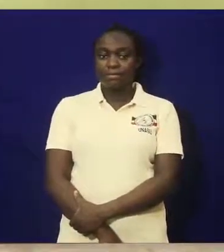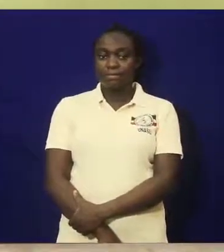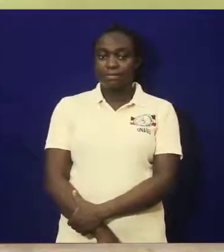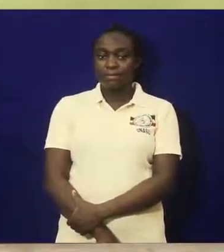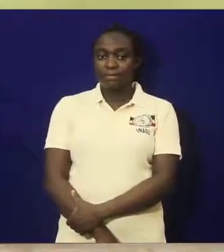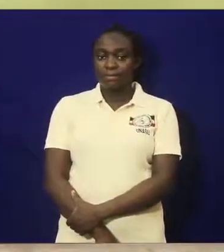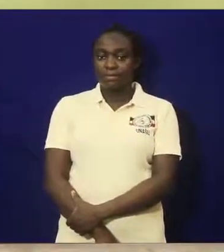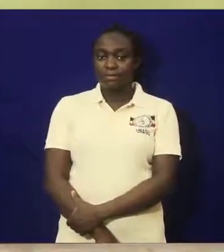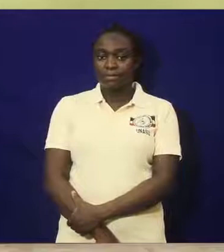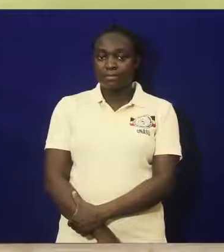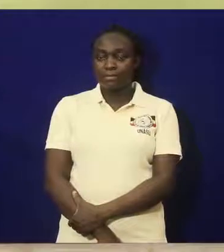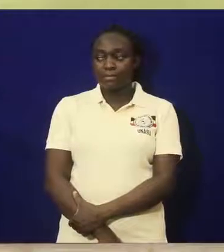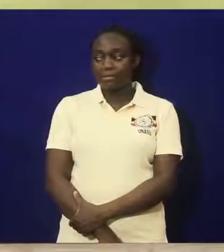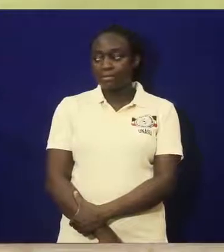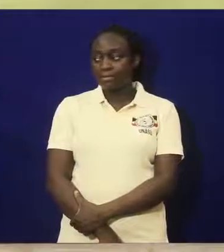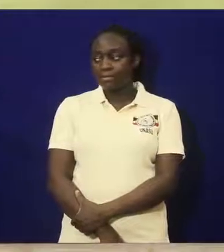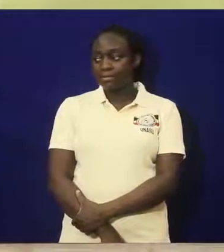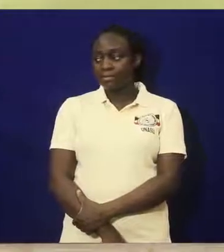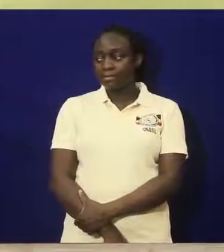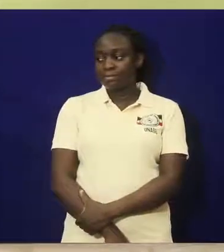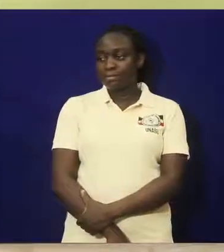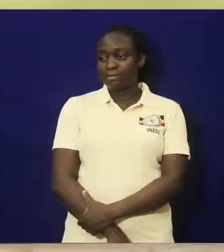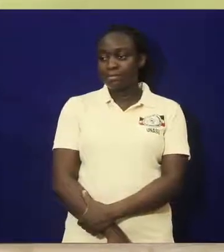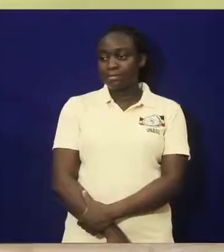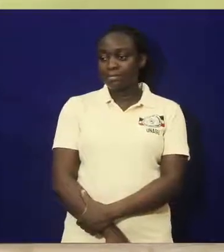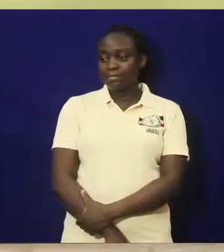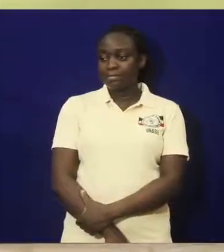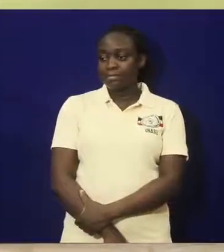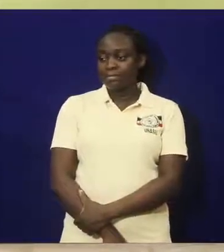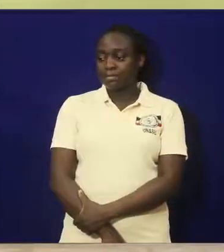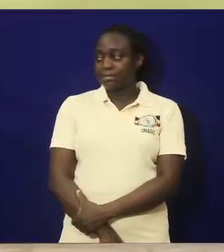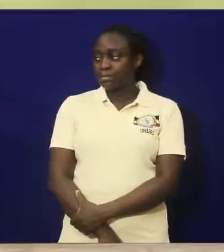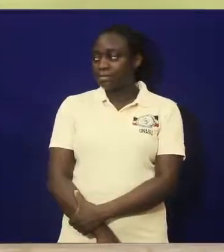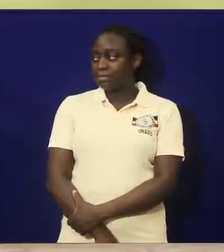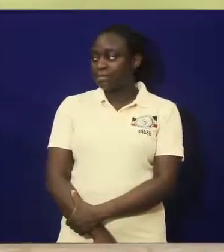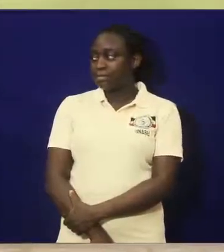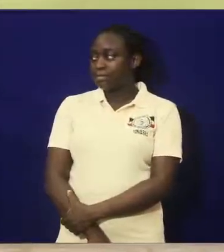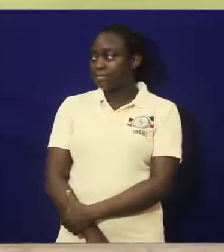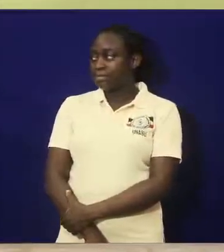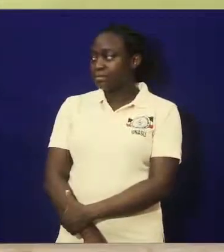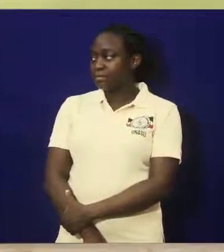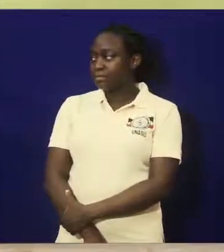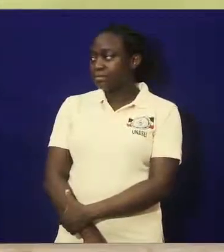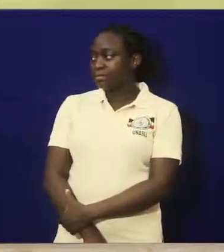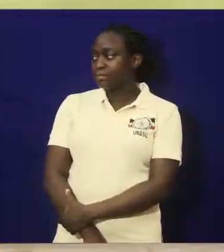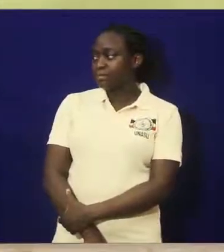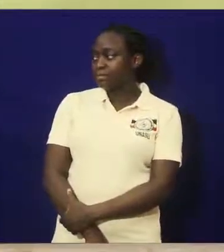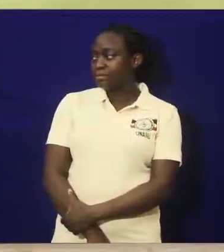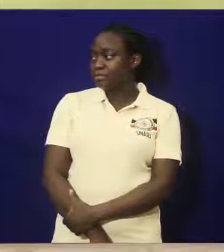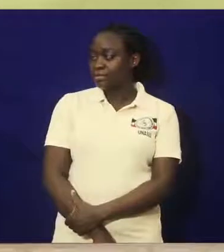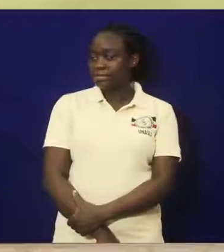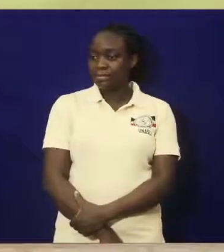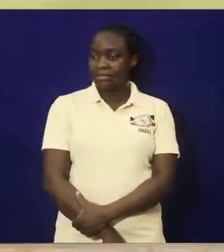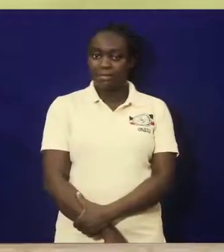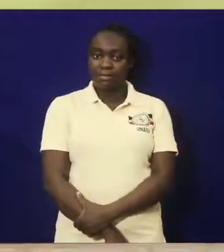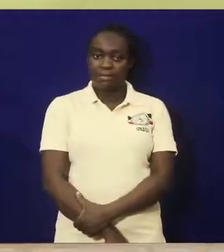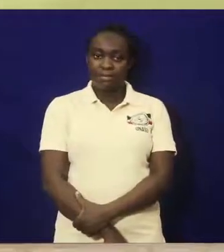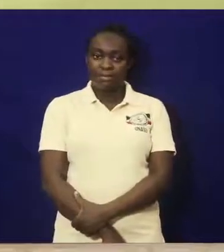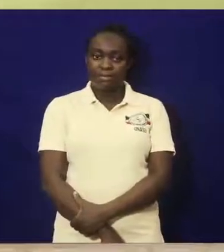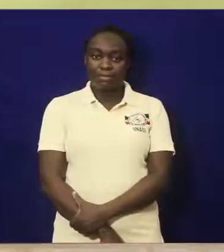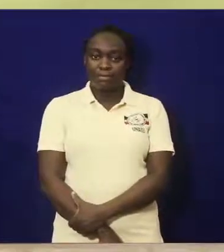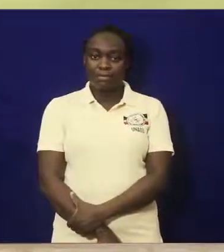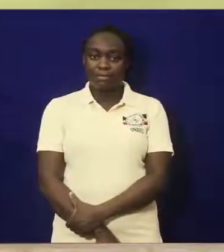the sepals shielding the buds. See the petals